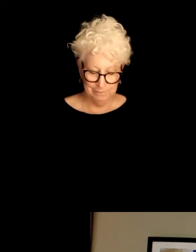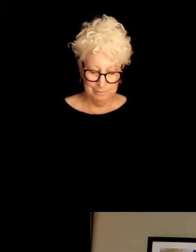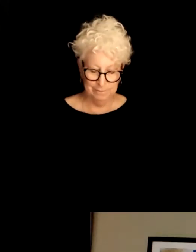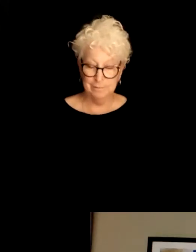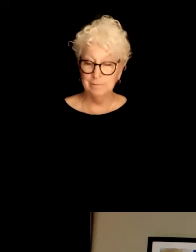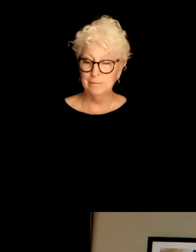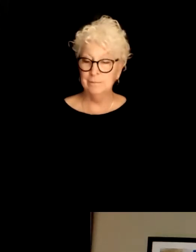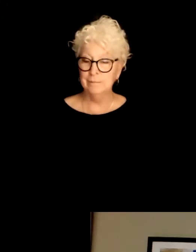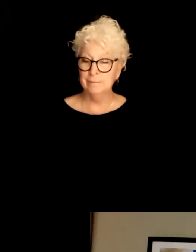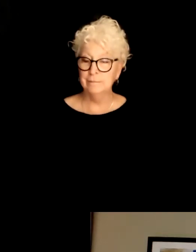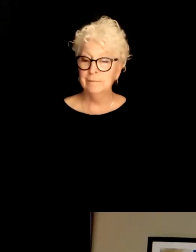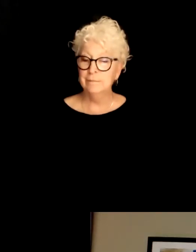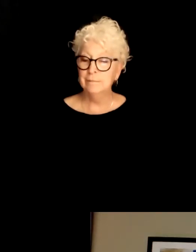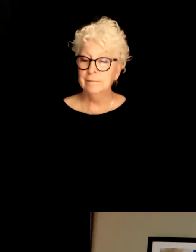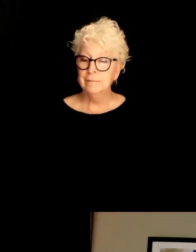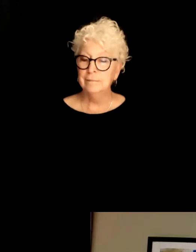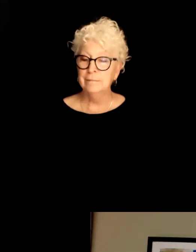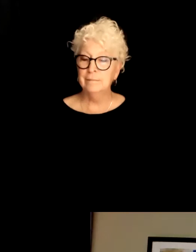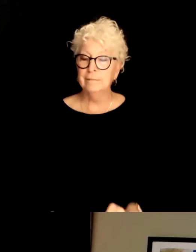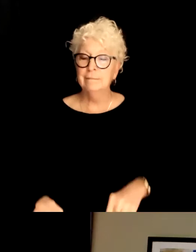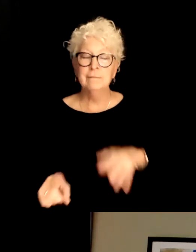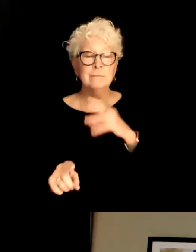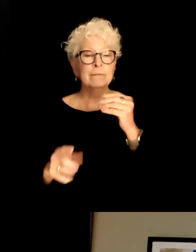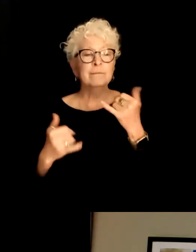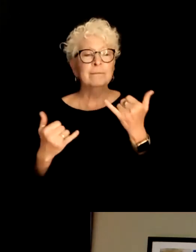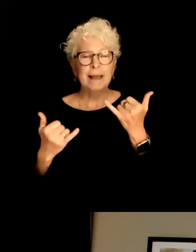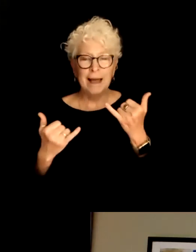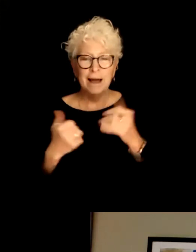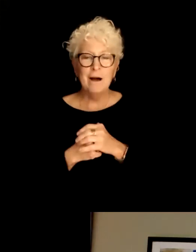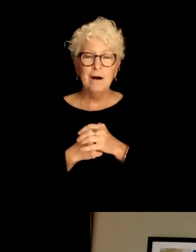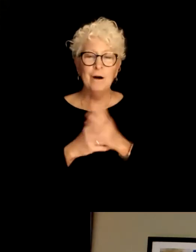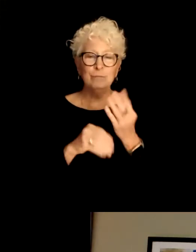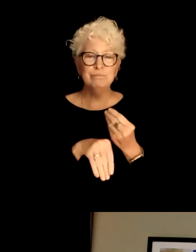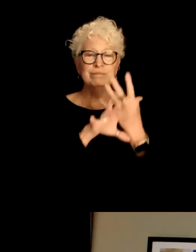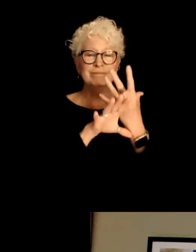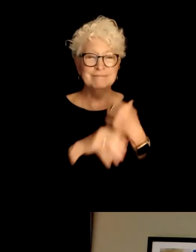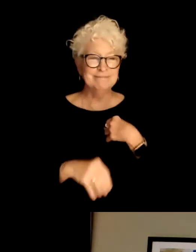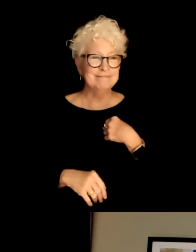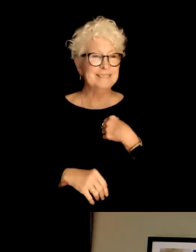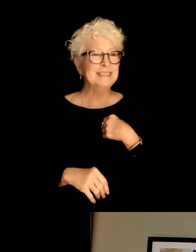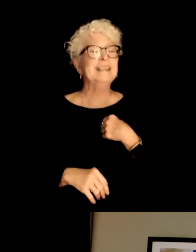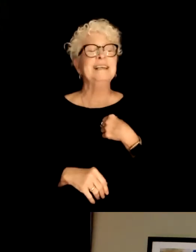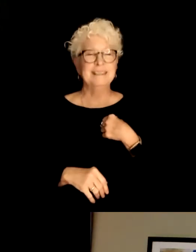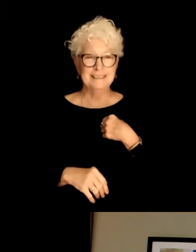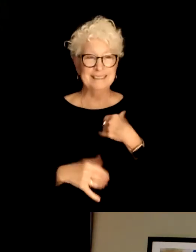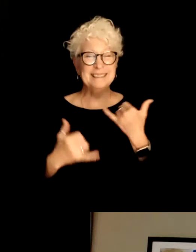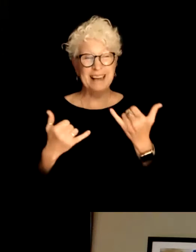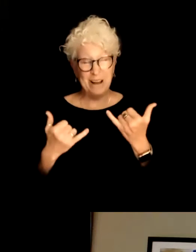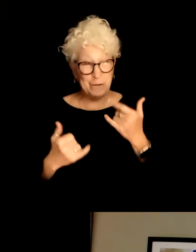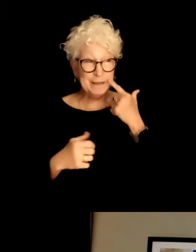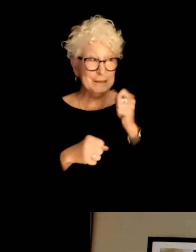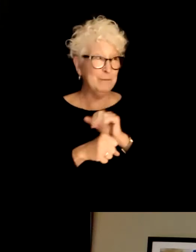of, Zoom and video chat native, but I'm really glad that it has allowed us to have this